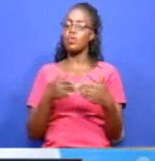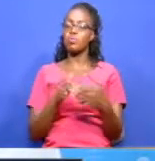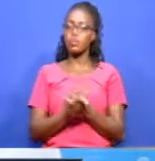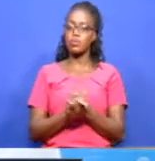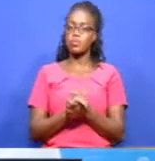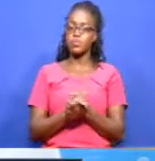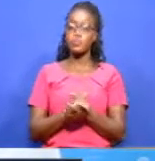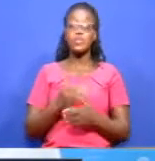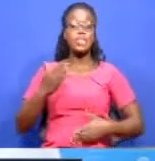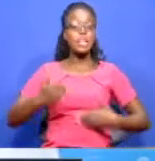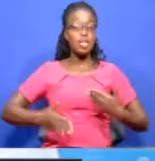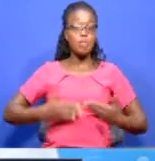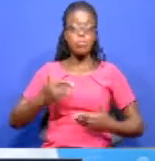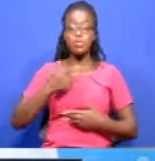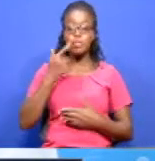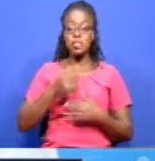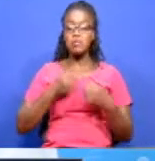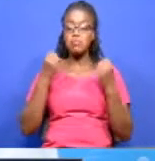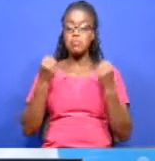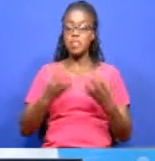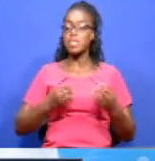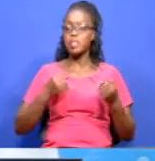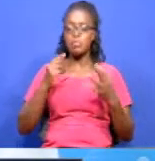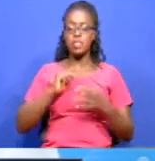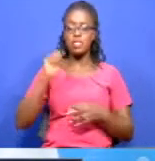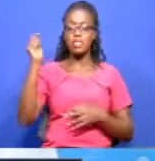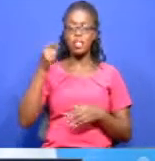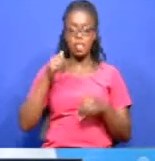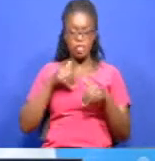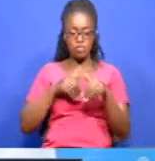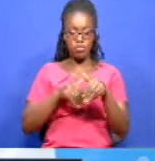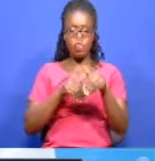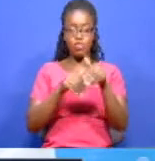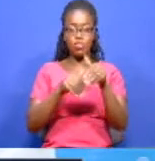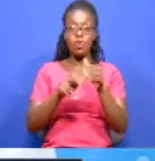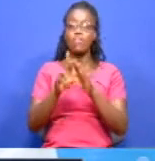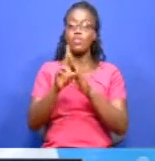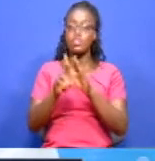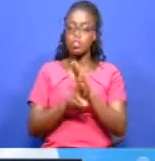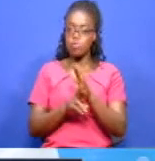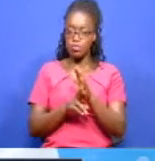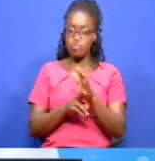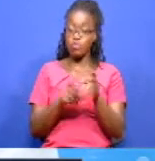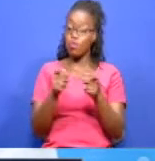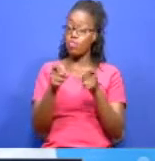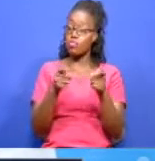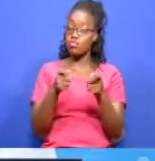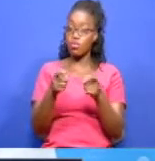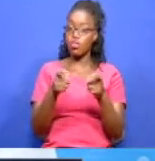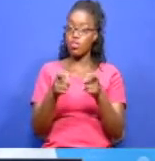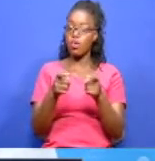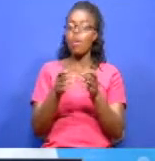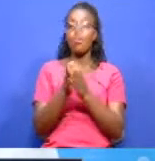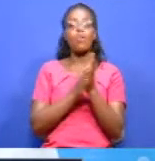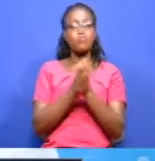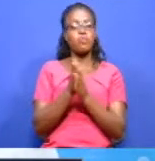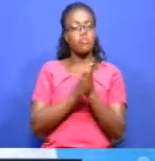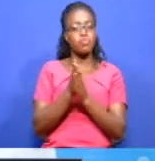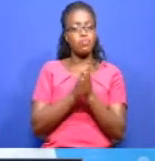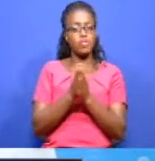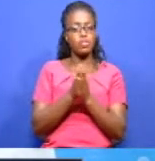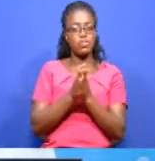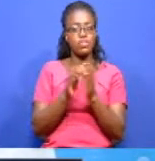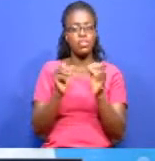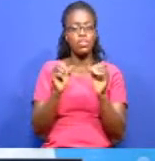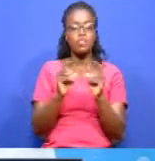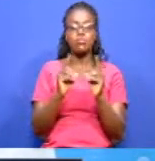I am glad to note that many Kenyans are complying with the containment measures of hand washing, social